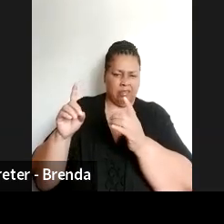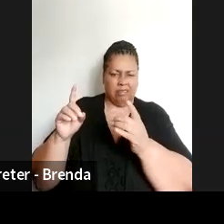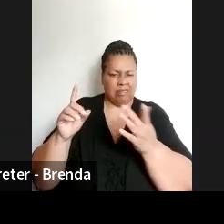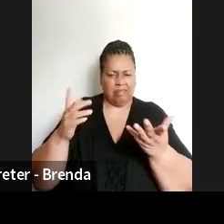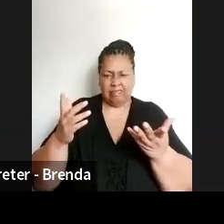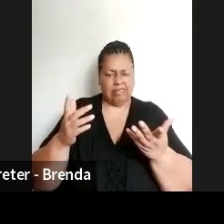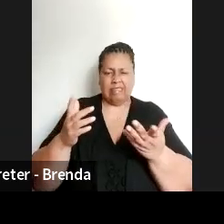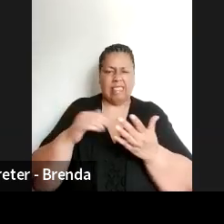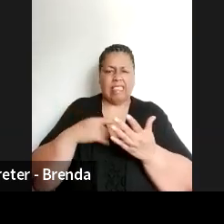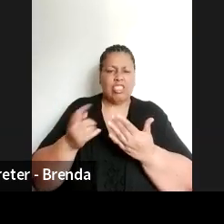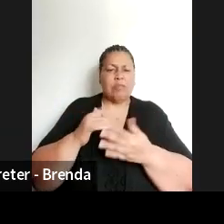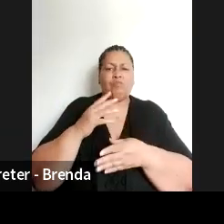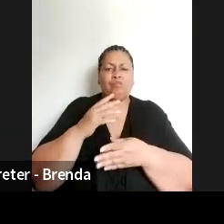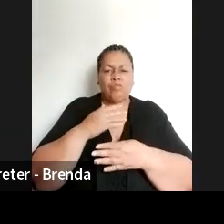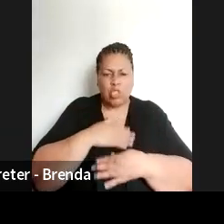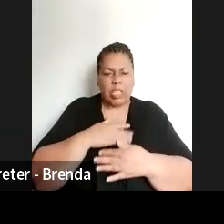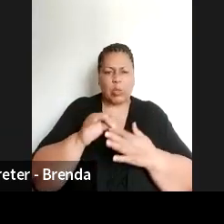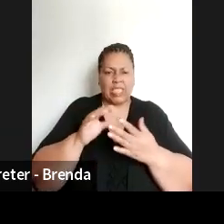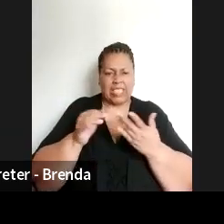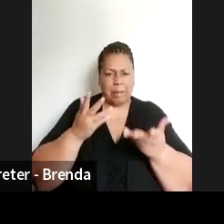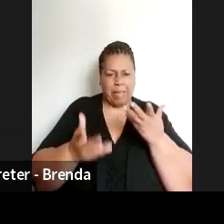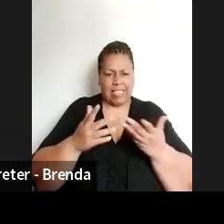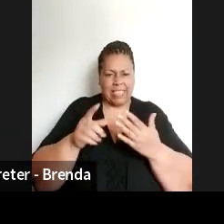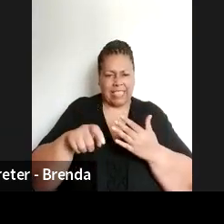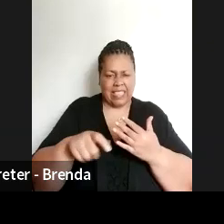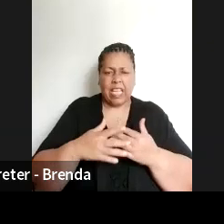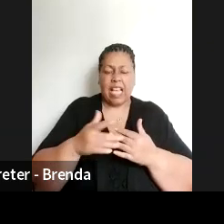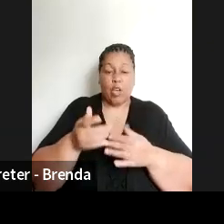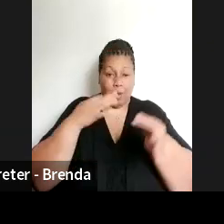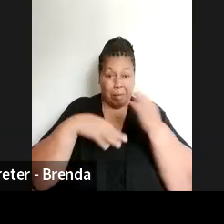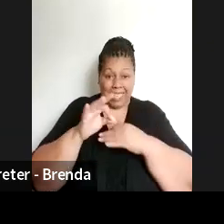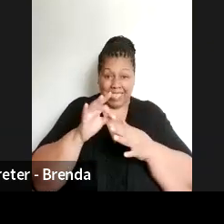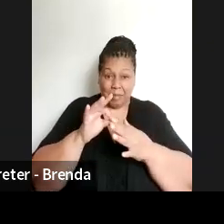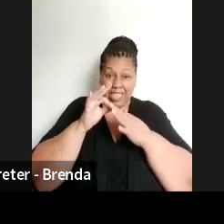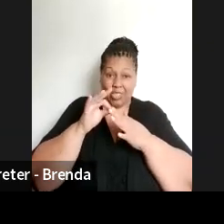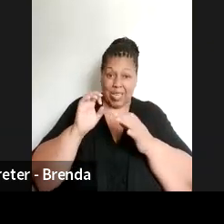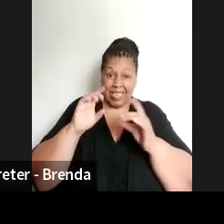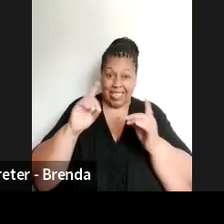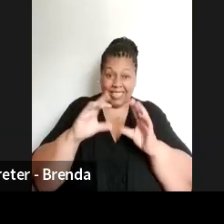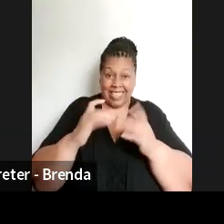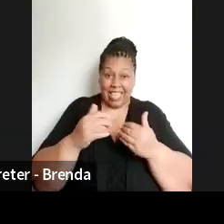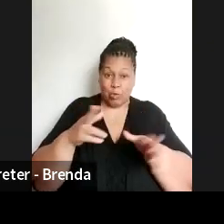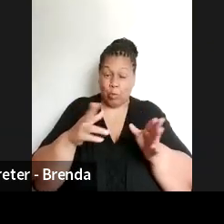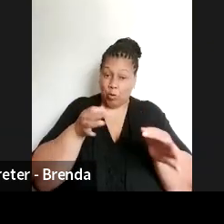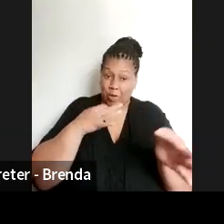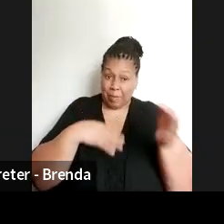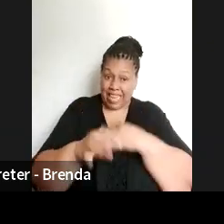might need. So I guess I wouldn't be replacing special ed classroom, because